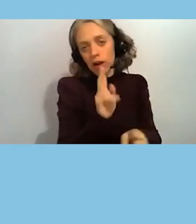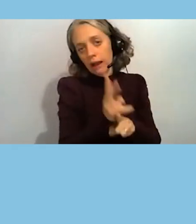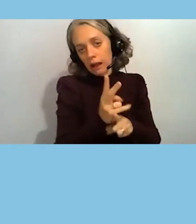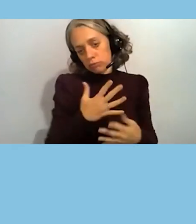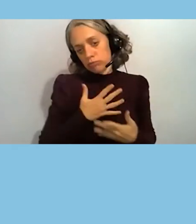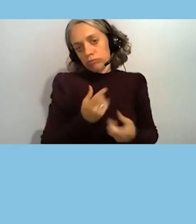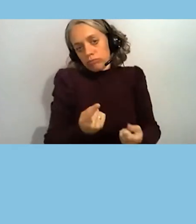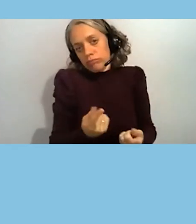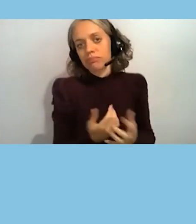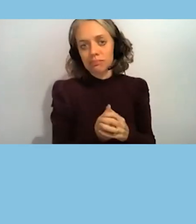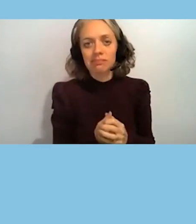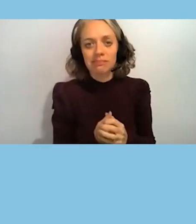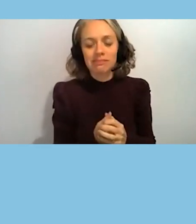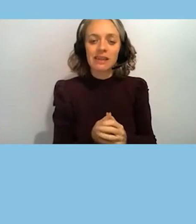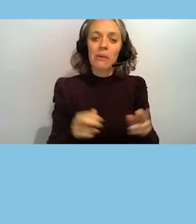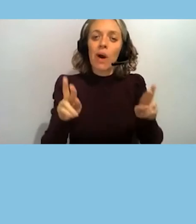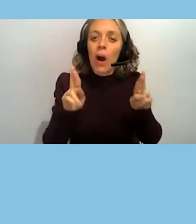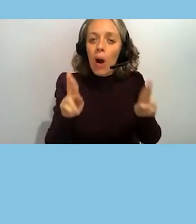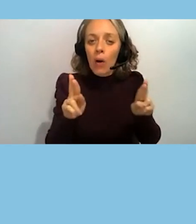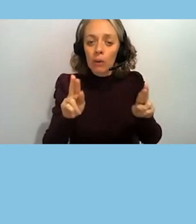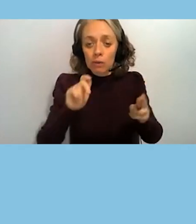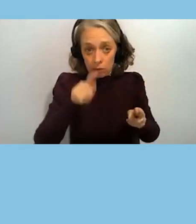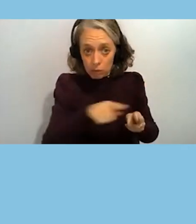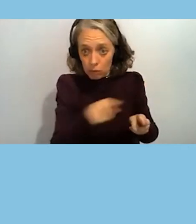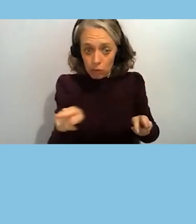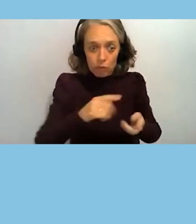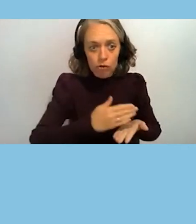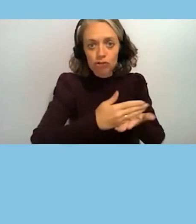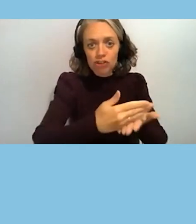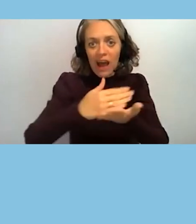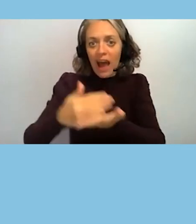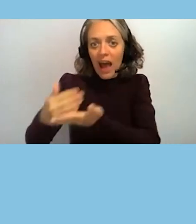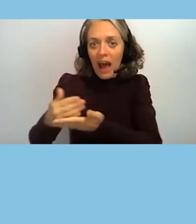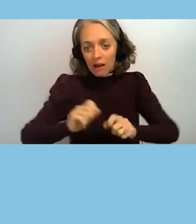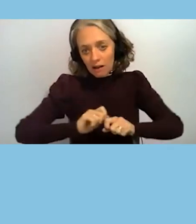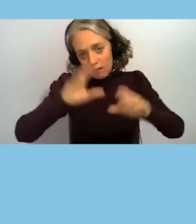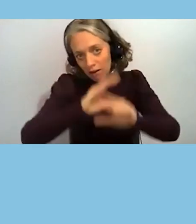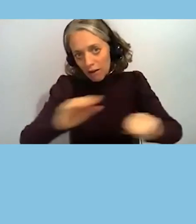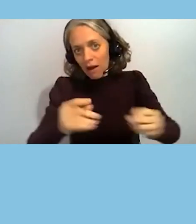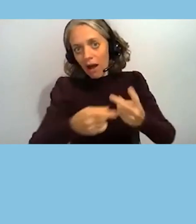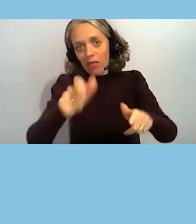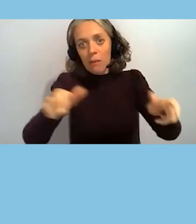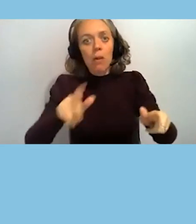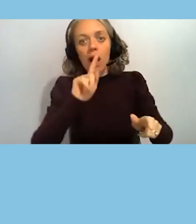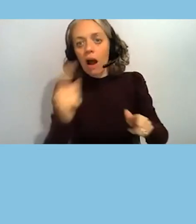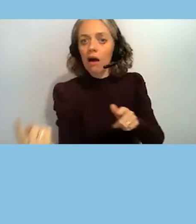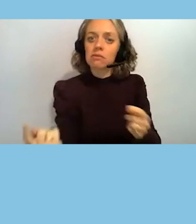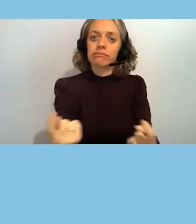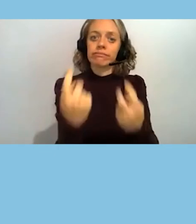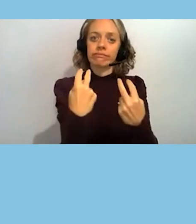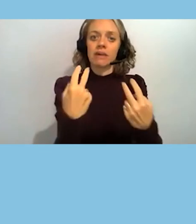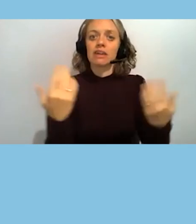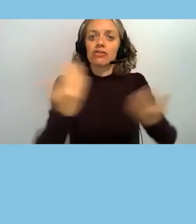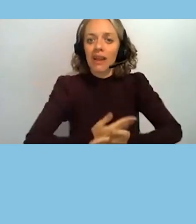you. We also hope that you will share them with people who can't be present for the live stream tonight.